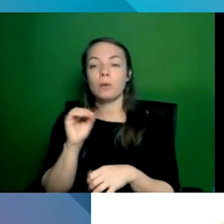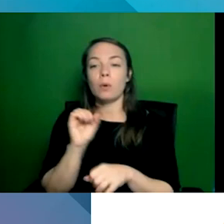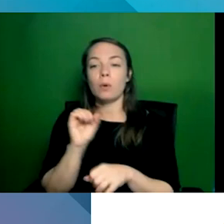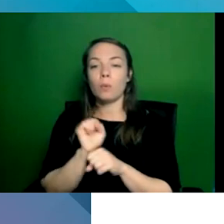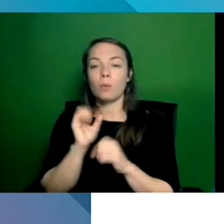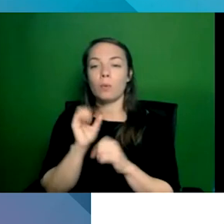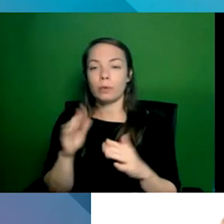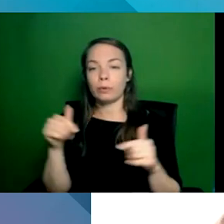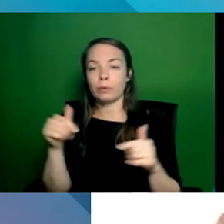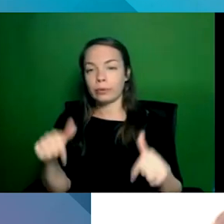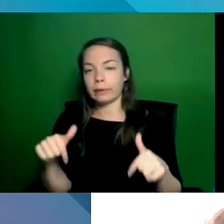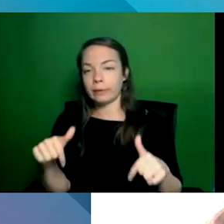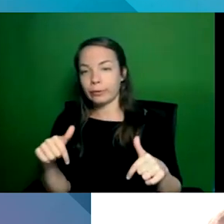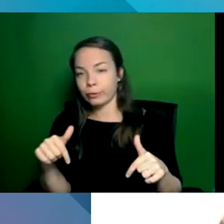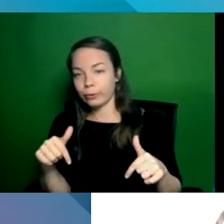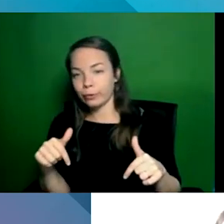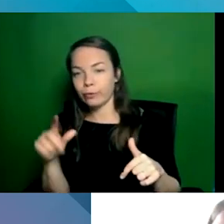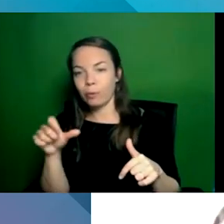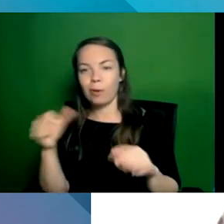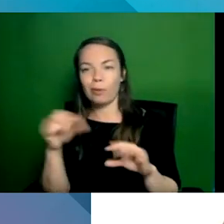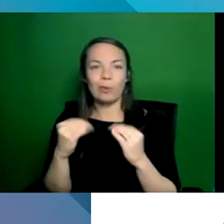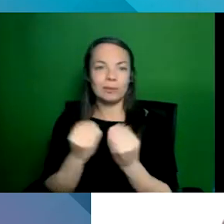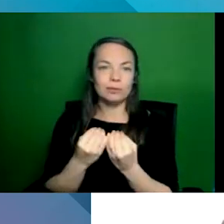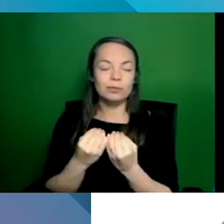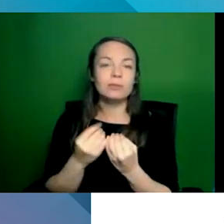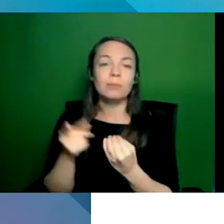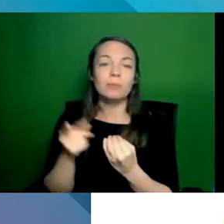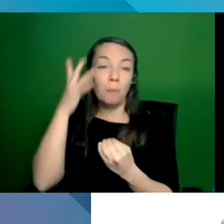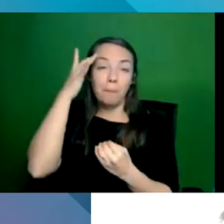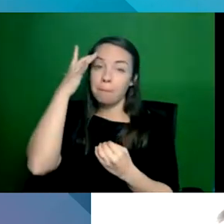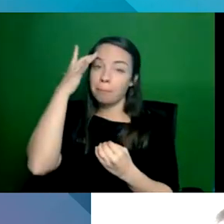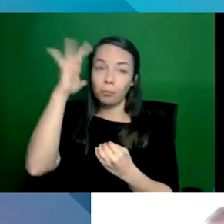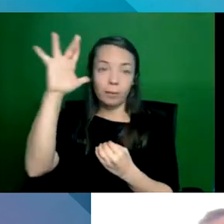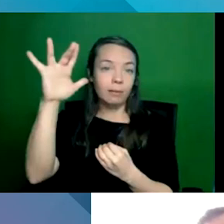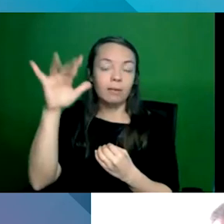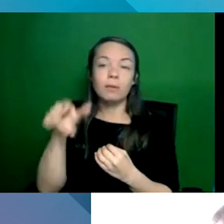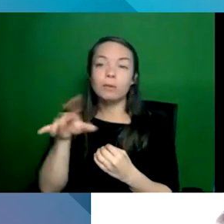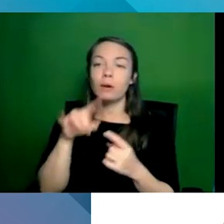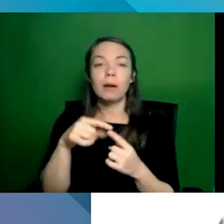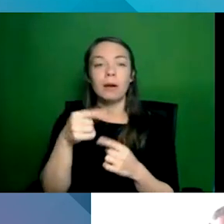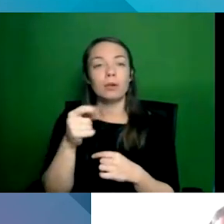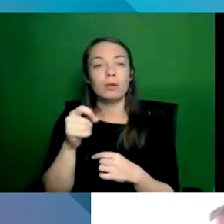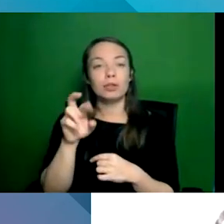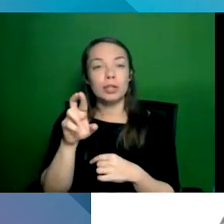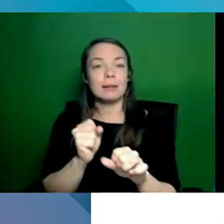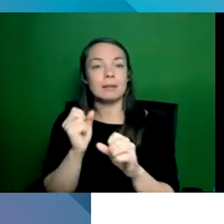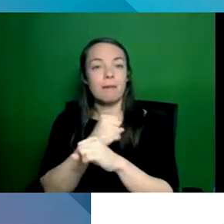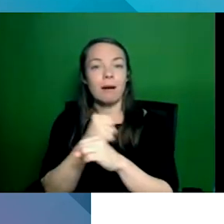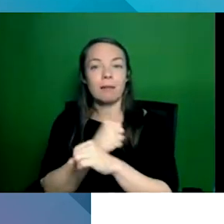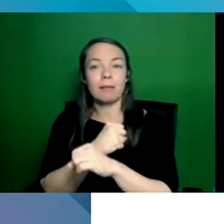previous organization that I worked on who was brilliant and, talking about gender-based violence, but not being able to co-present